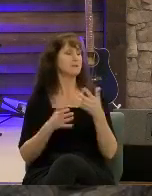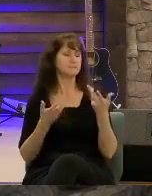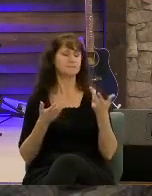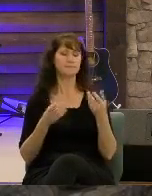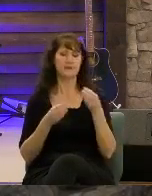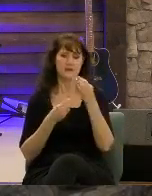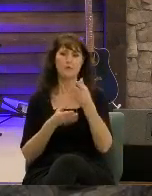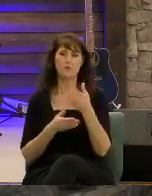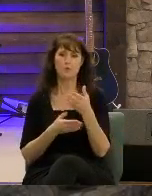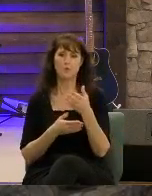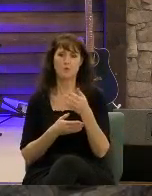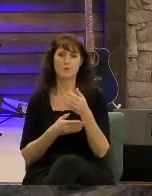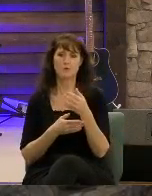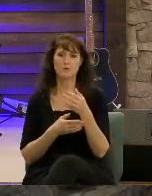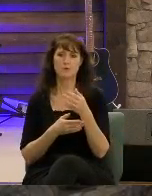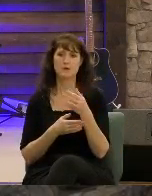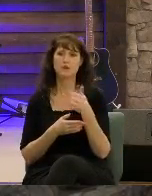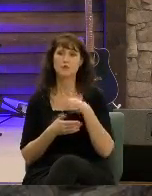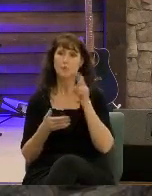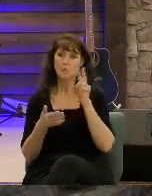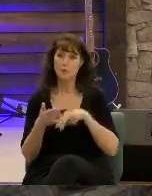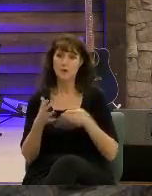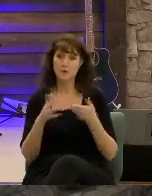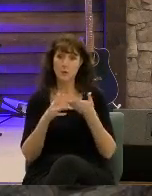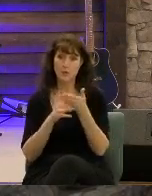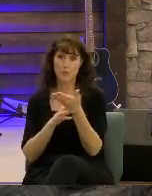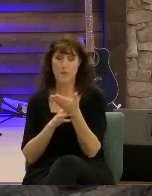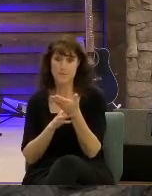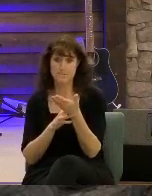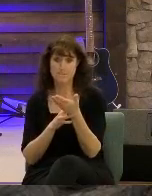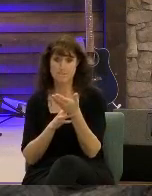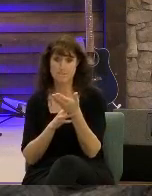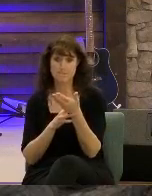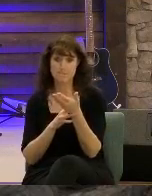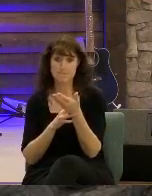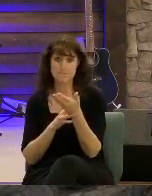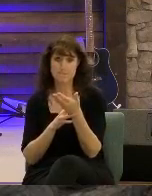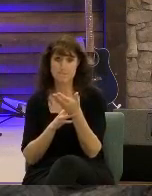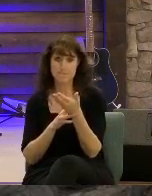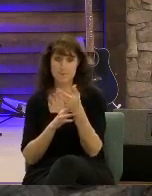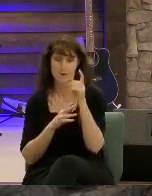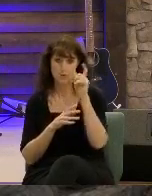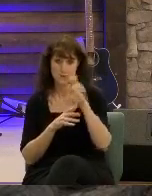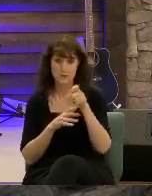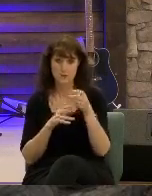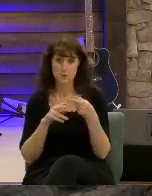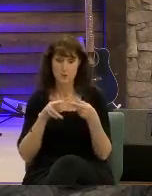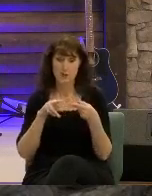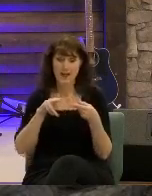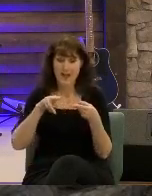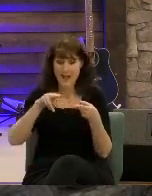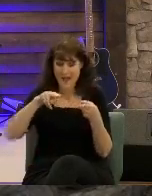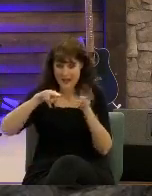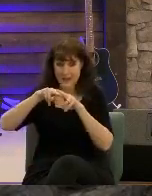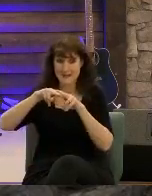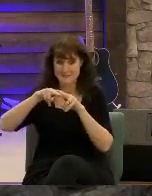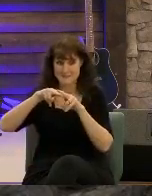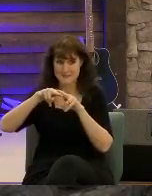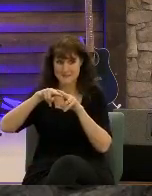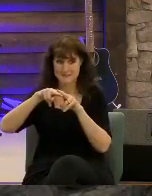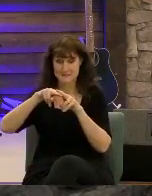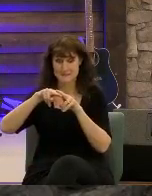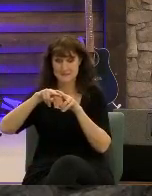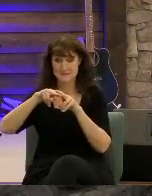Let me give you this. As you read through them, okay, you need to add a few words to these things, right? That